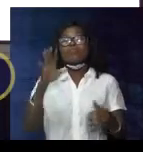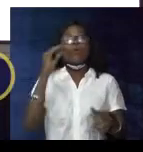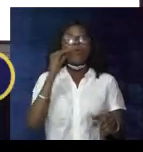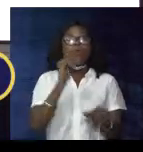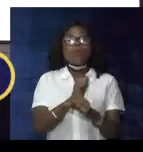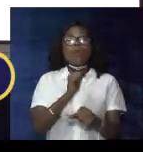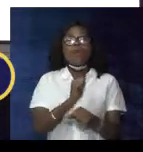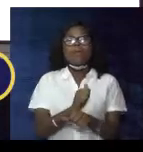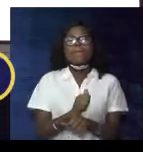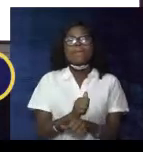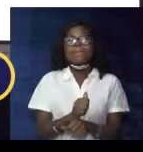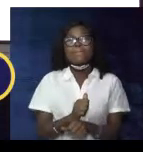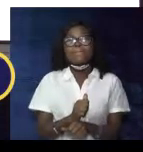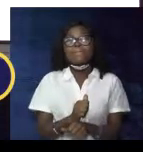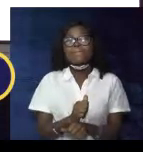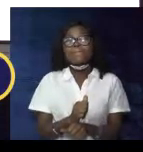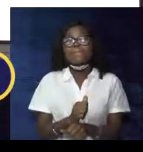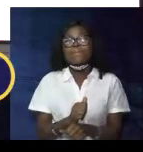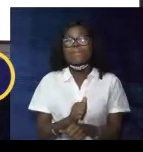Now your homework.